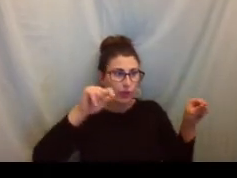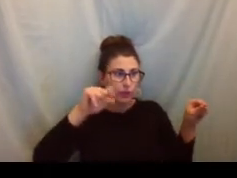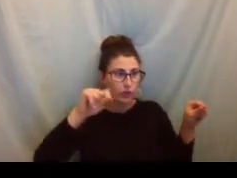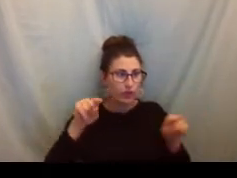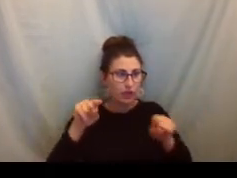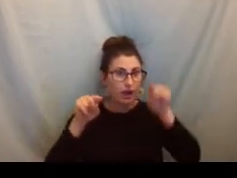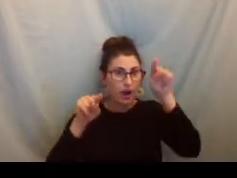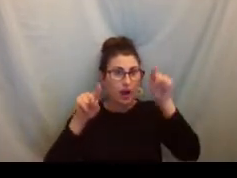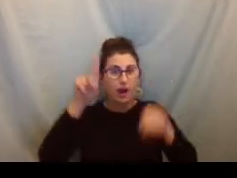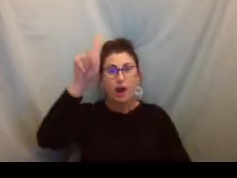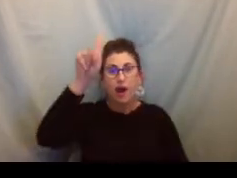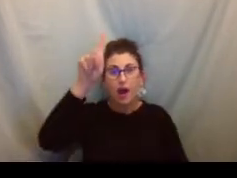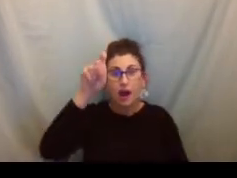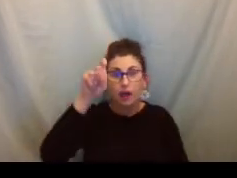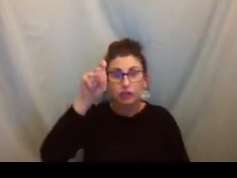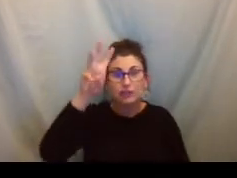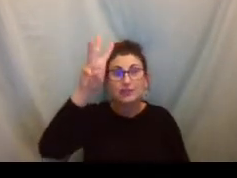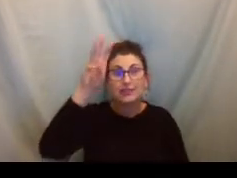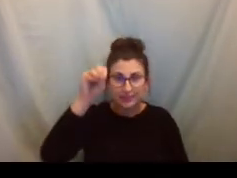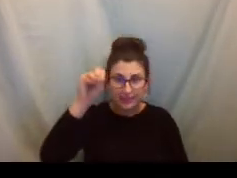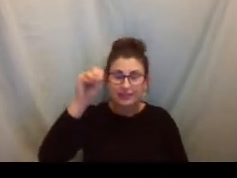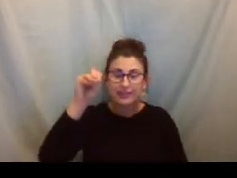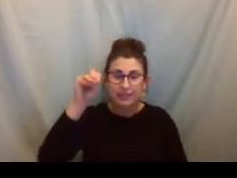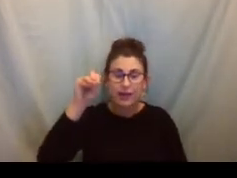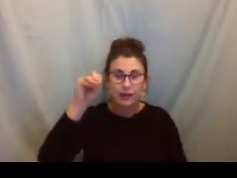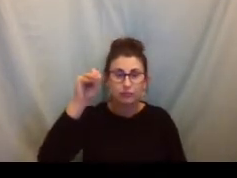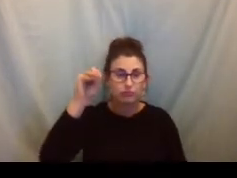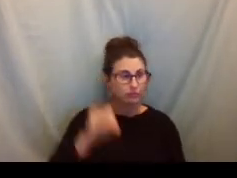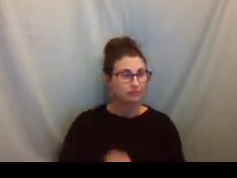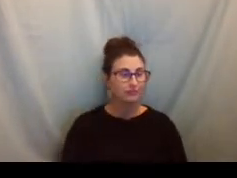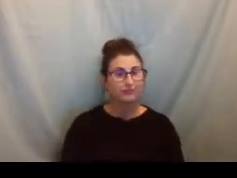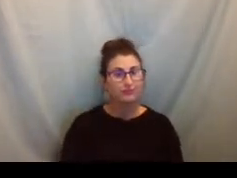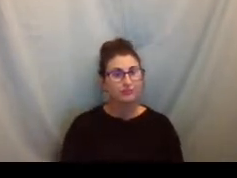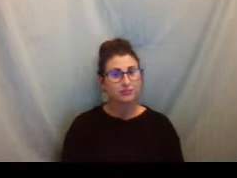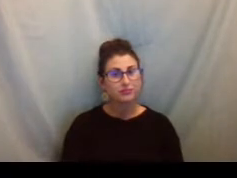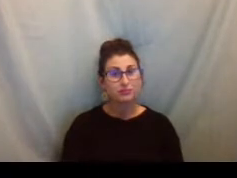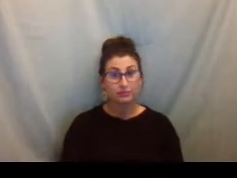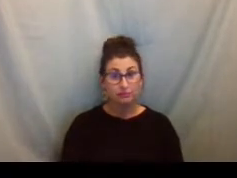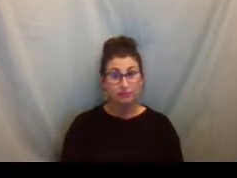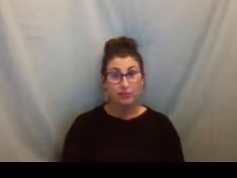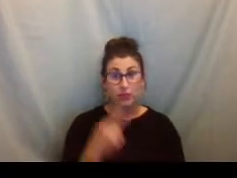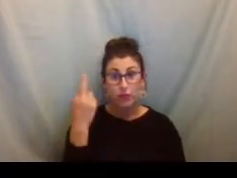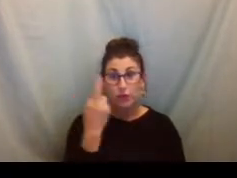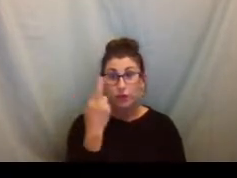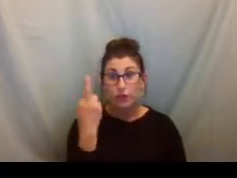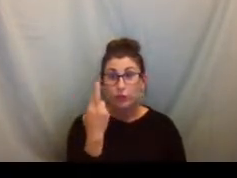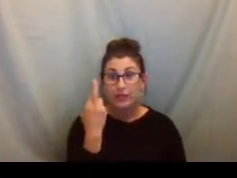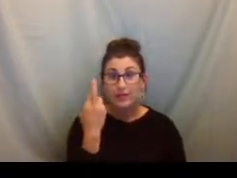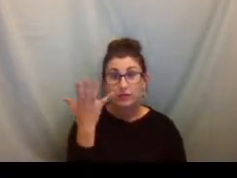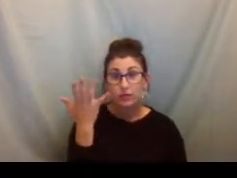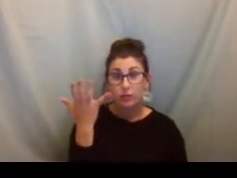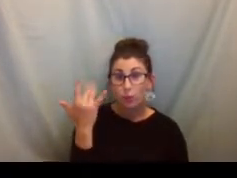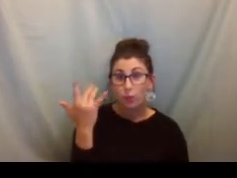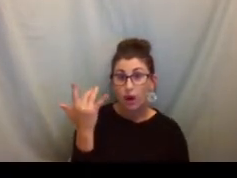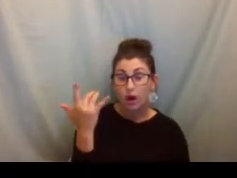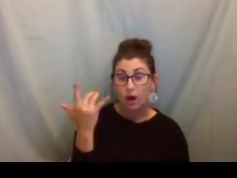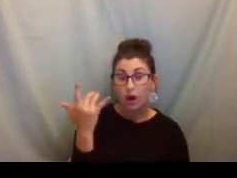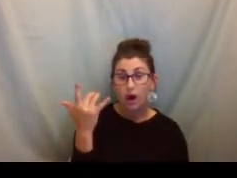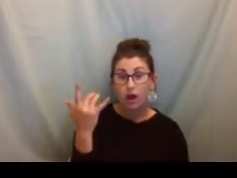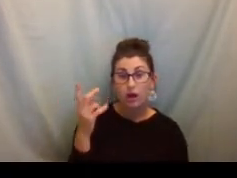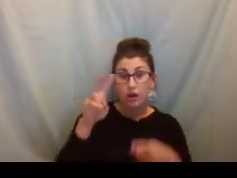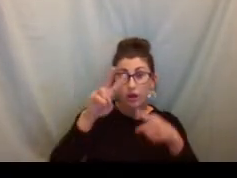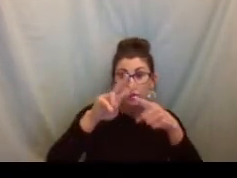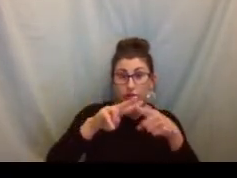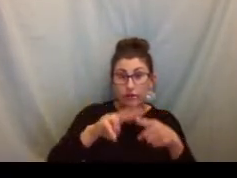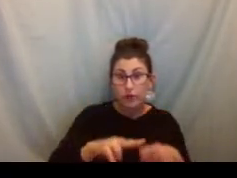this is 20 degrees, and this one is 160. Okay, the reason why it's